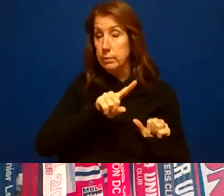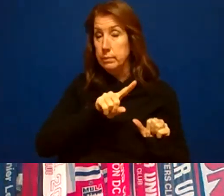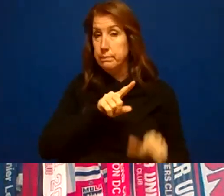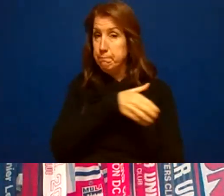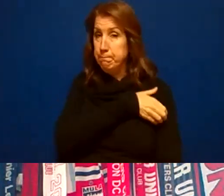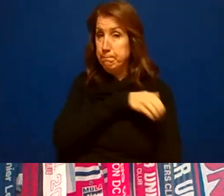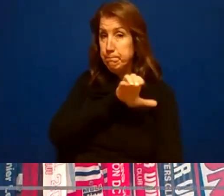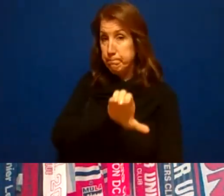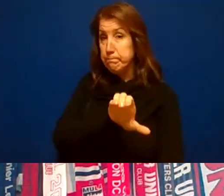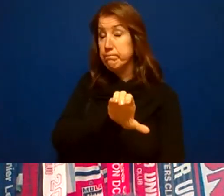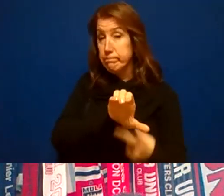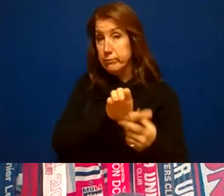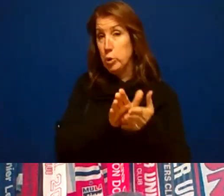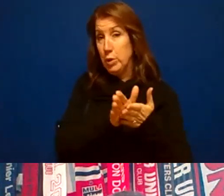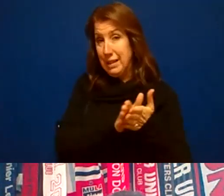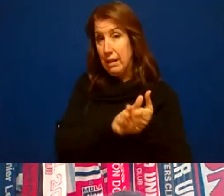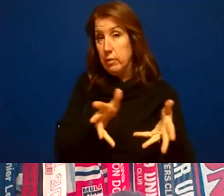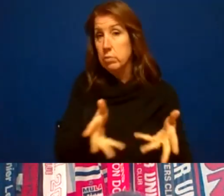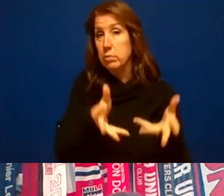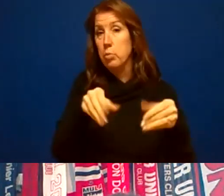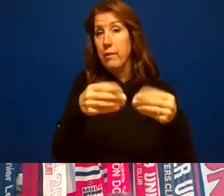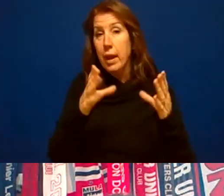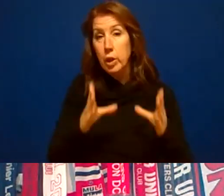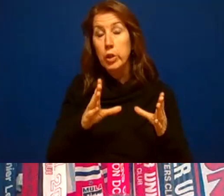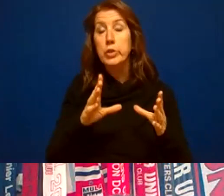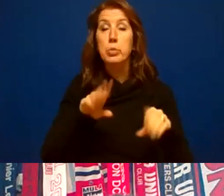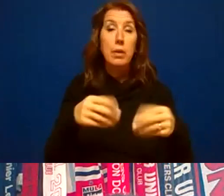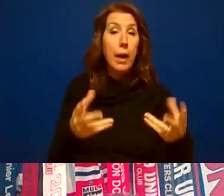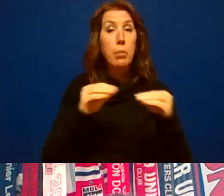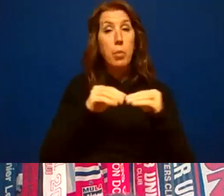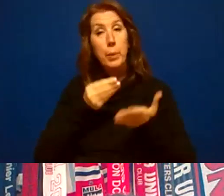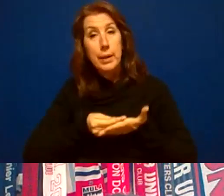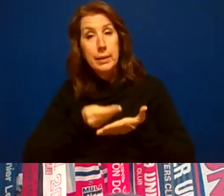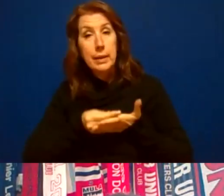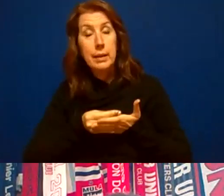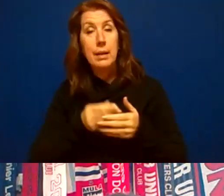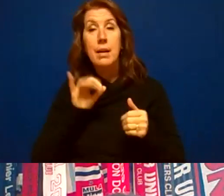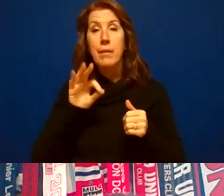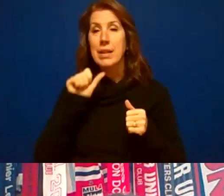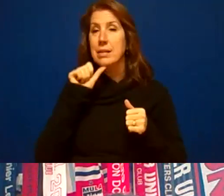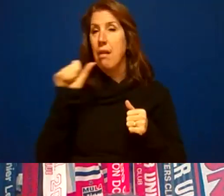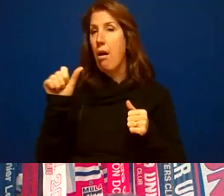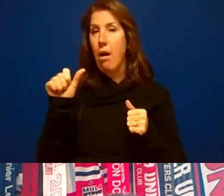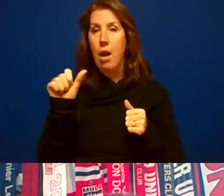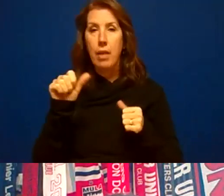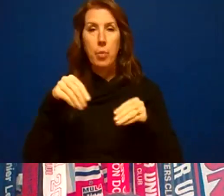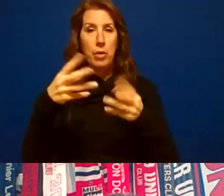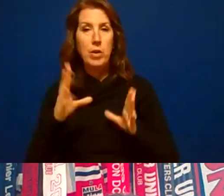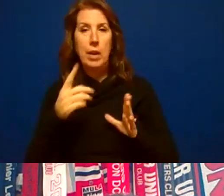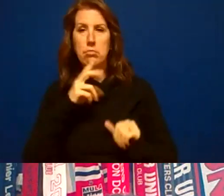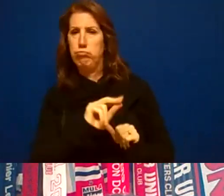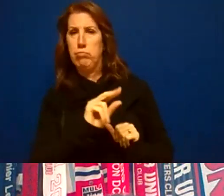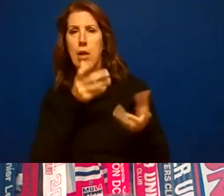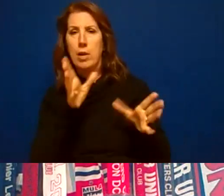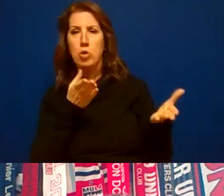incentivize providers to make more money available to, if it's not a matter of the provider simply saying, I don't want to serve you. If it's that,